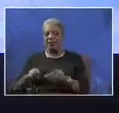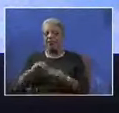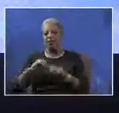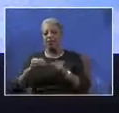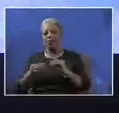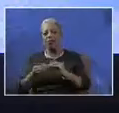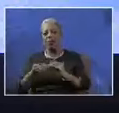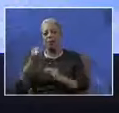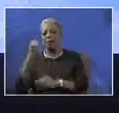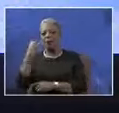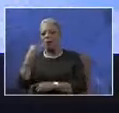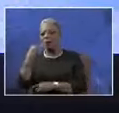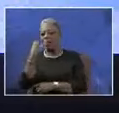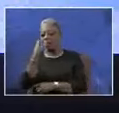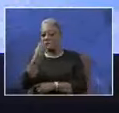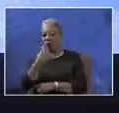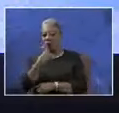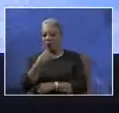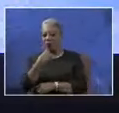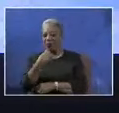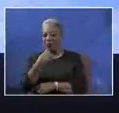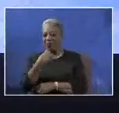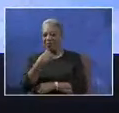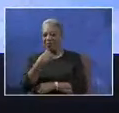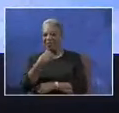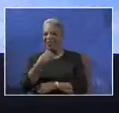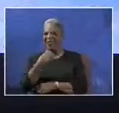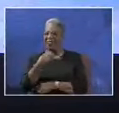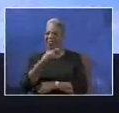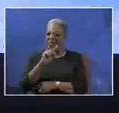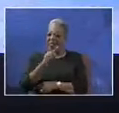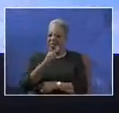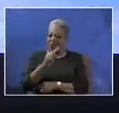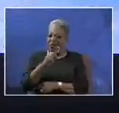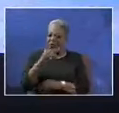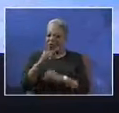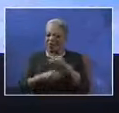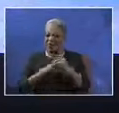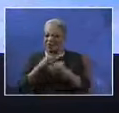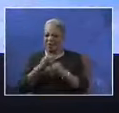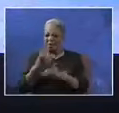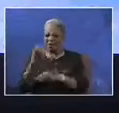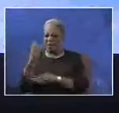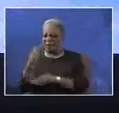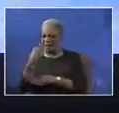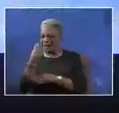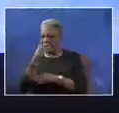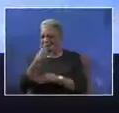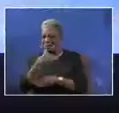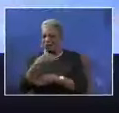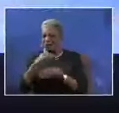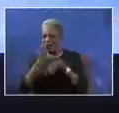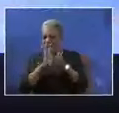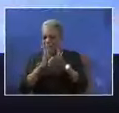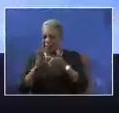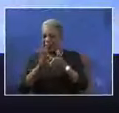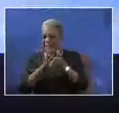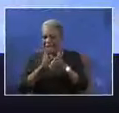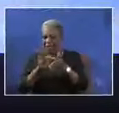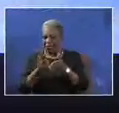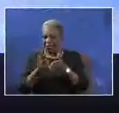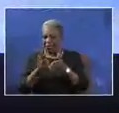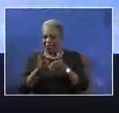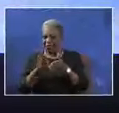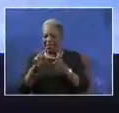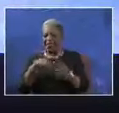raises another dilemma. The first dilemma is, why would God punish Israel for taking a census, and God is